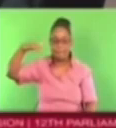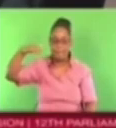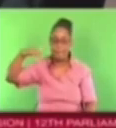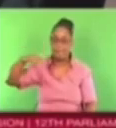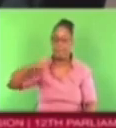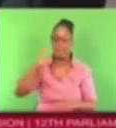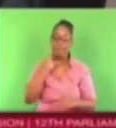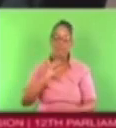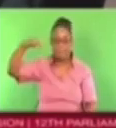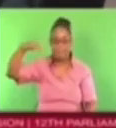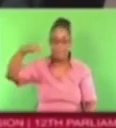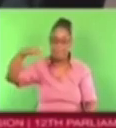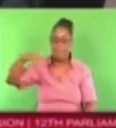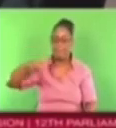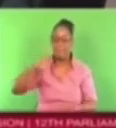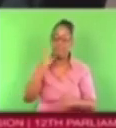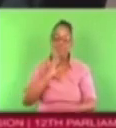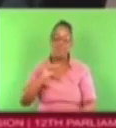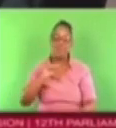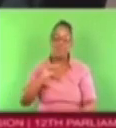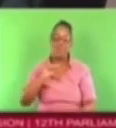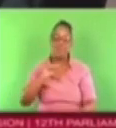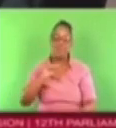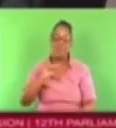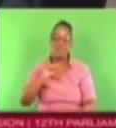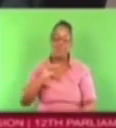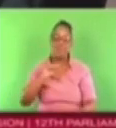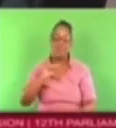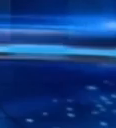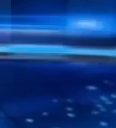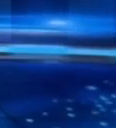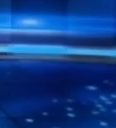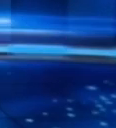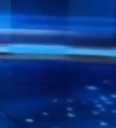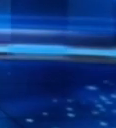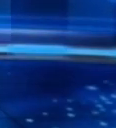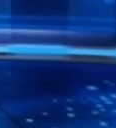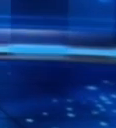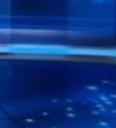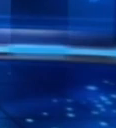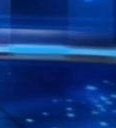sometimes